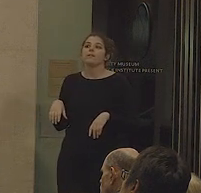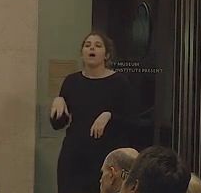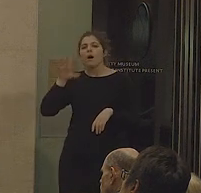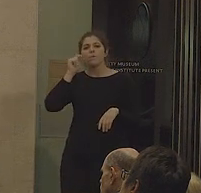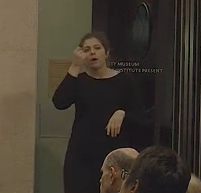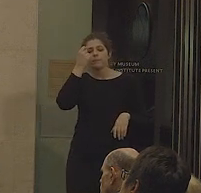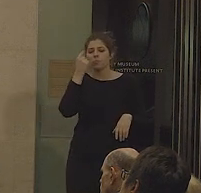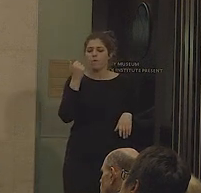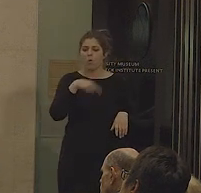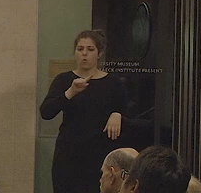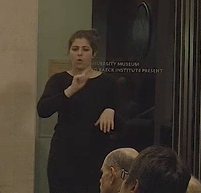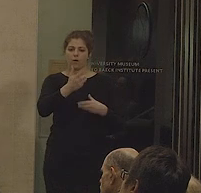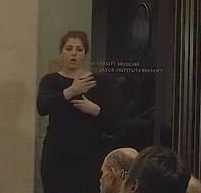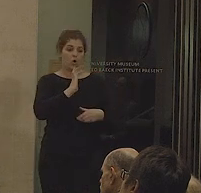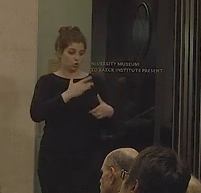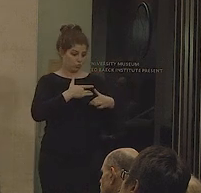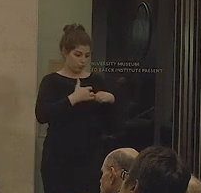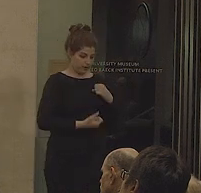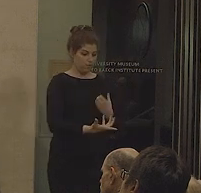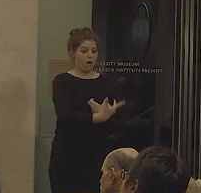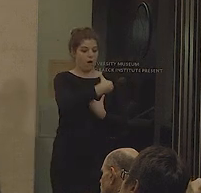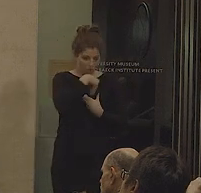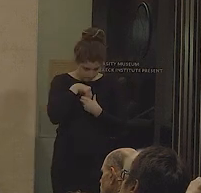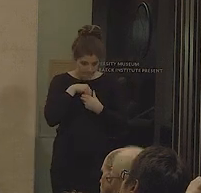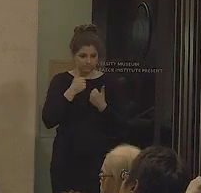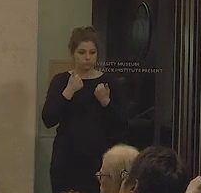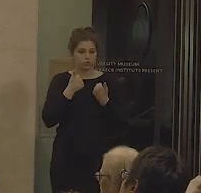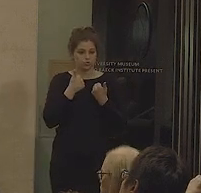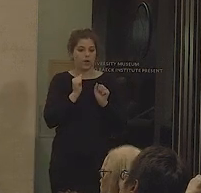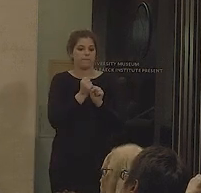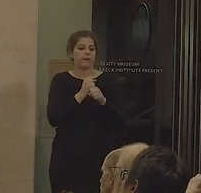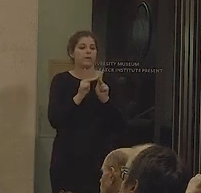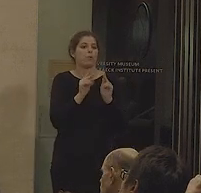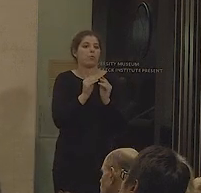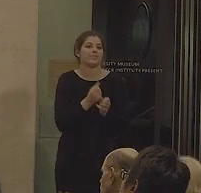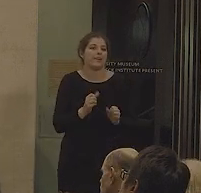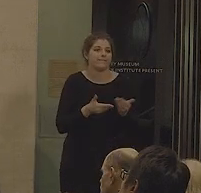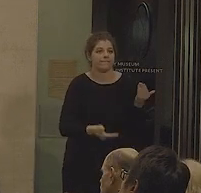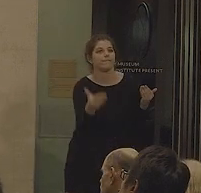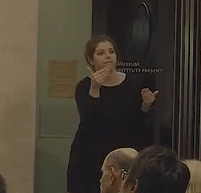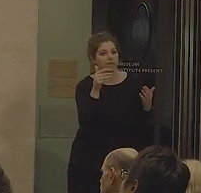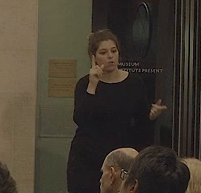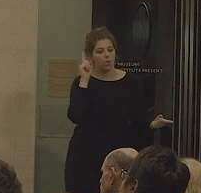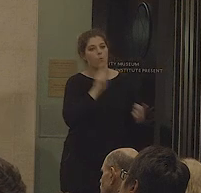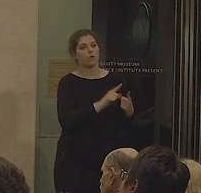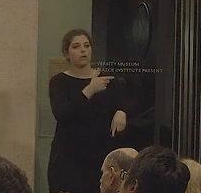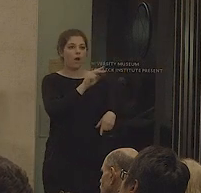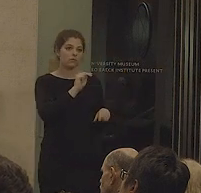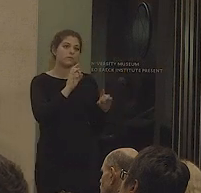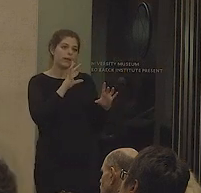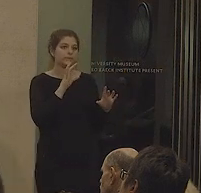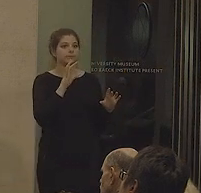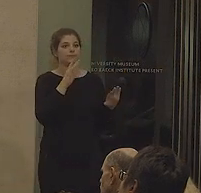But we've all channeled our grief to try and make people safer, to lower the gun violence death